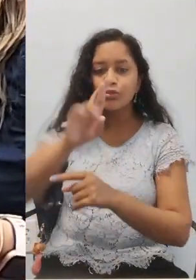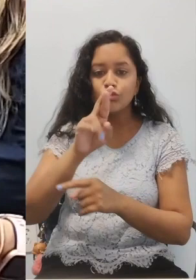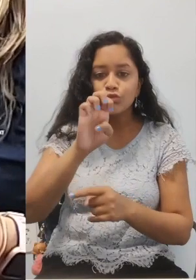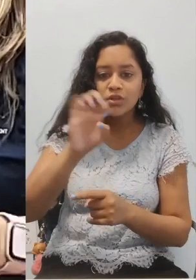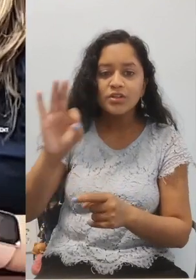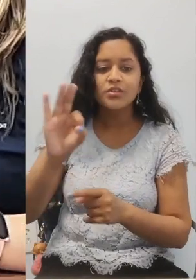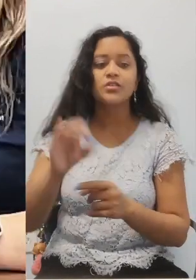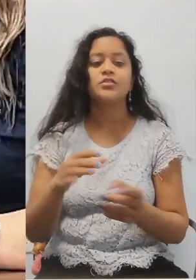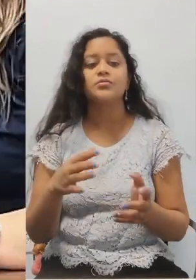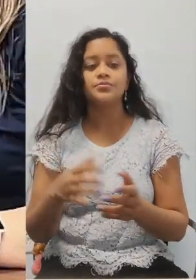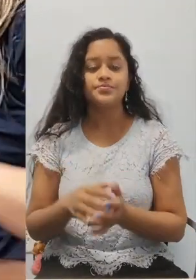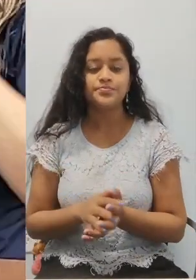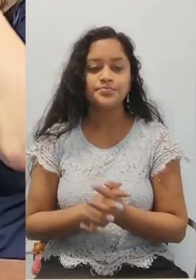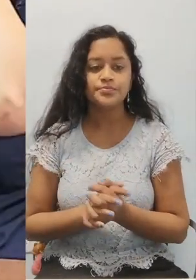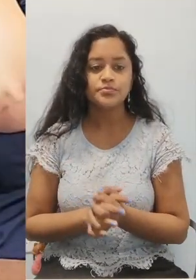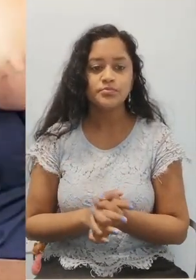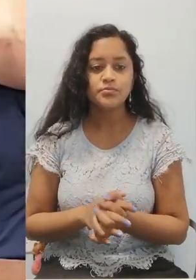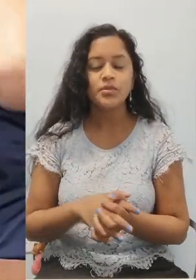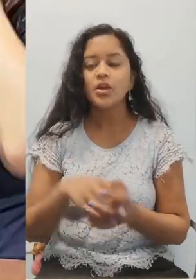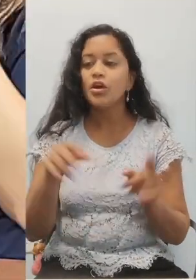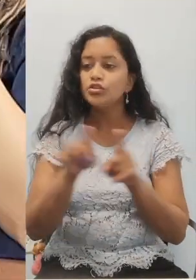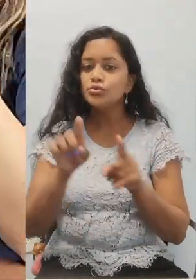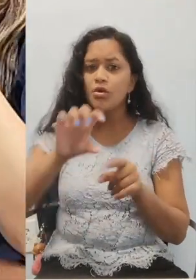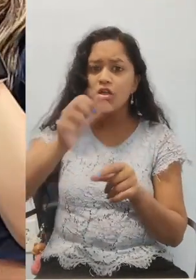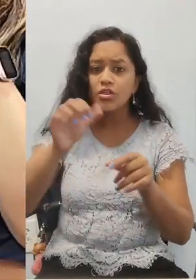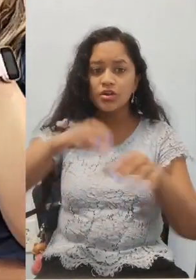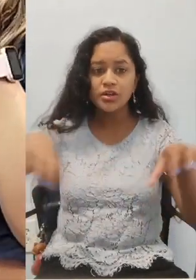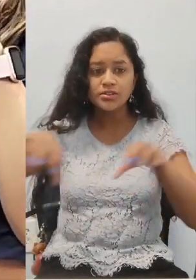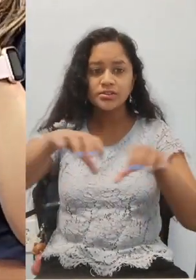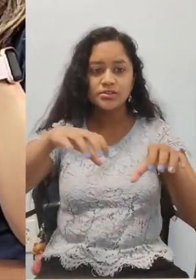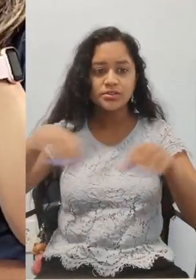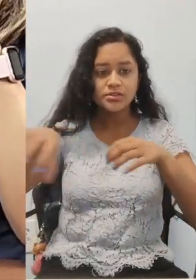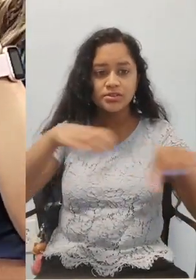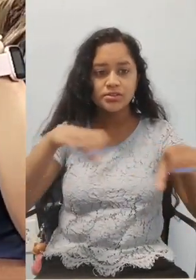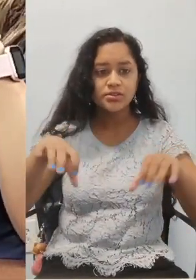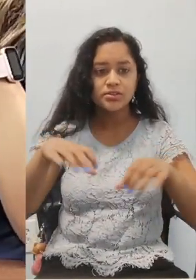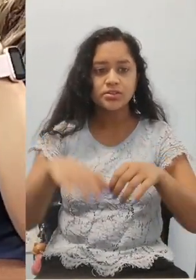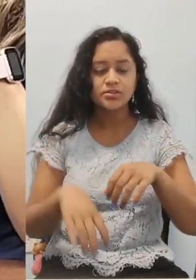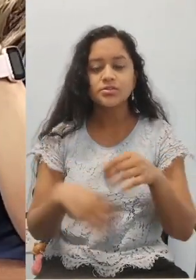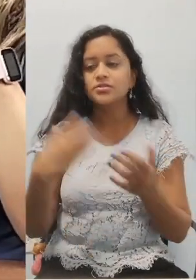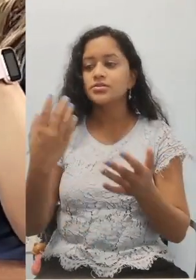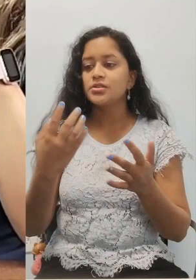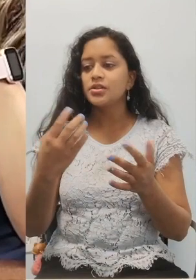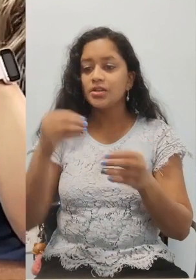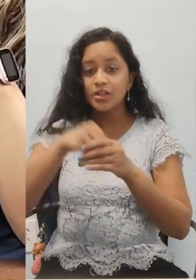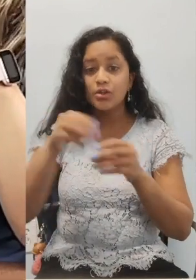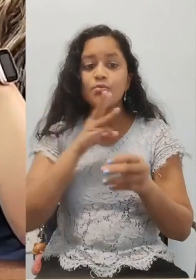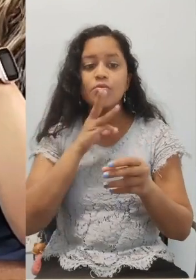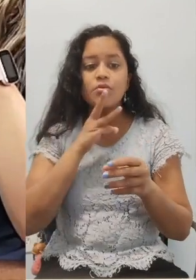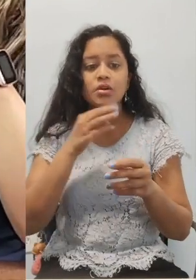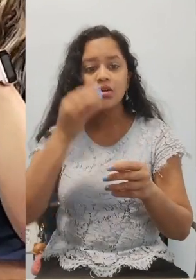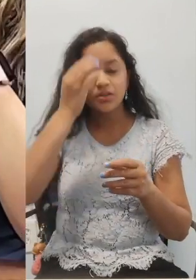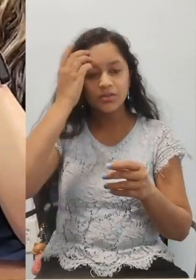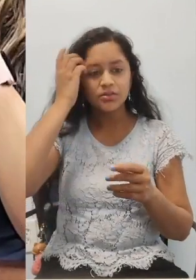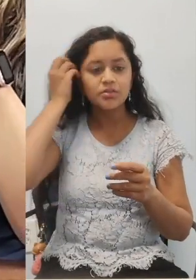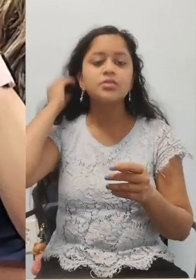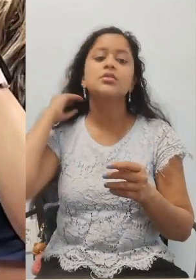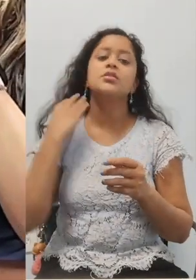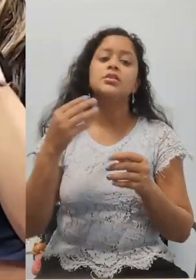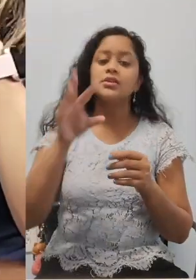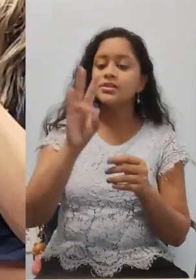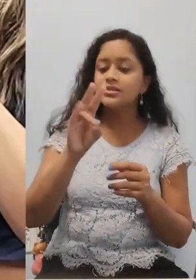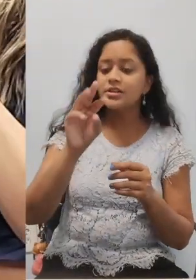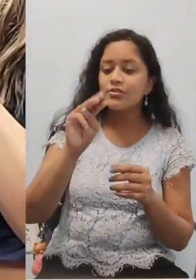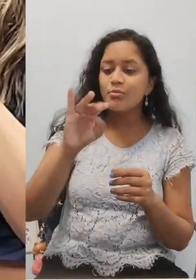babies. And then we also have found out from our surveys that human in-water activity, like disturbances in the